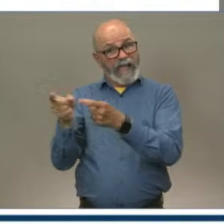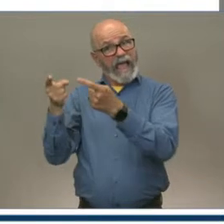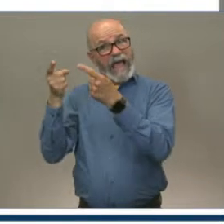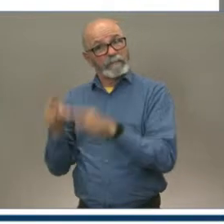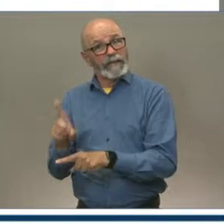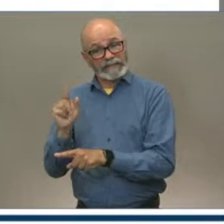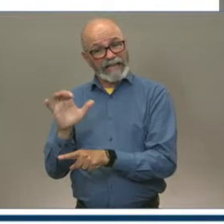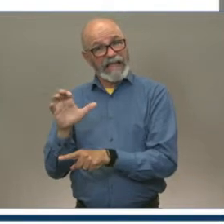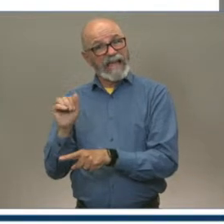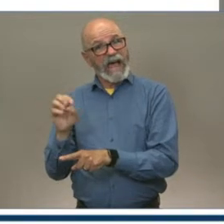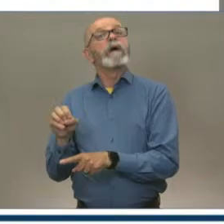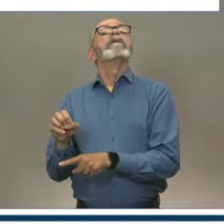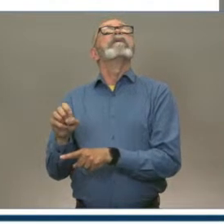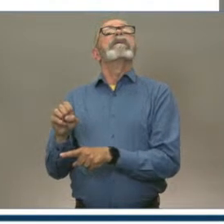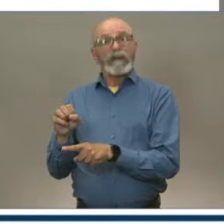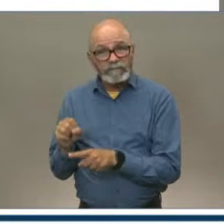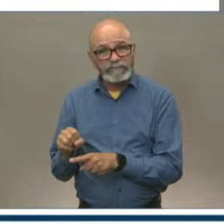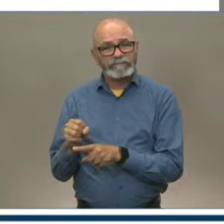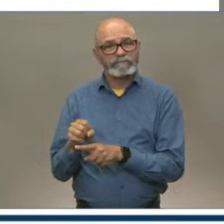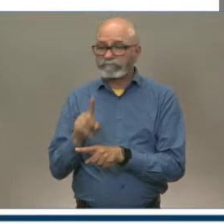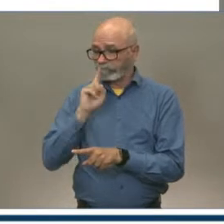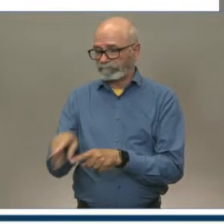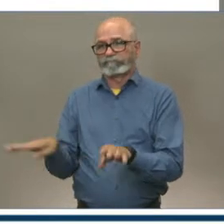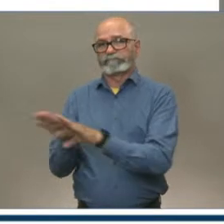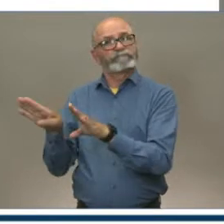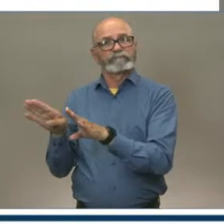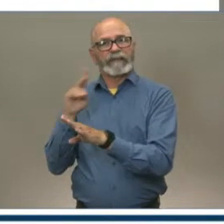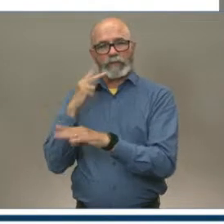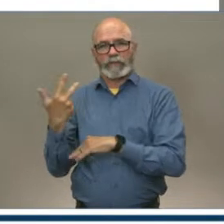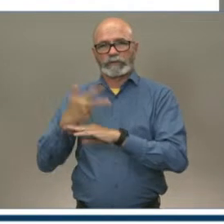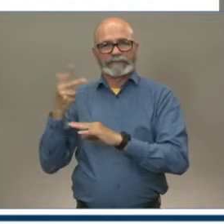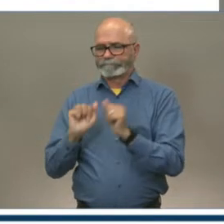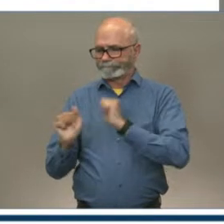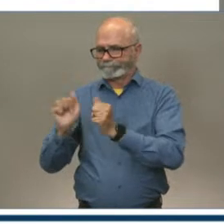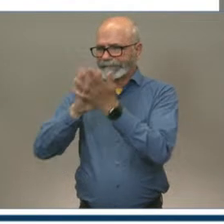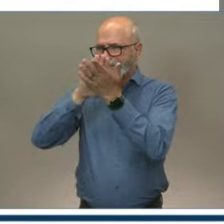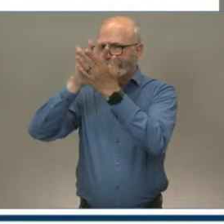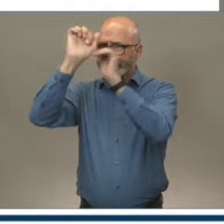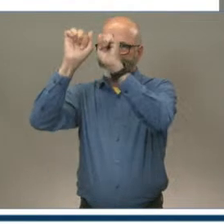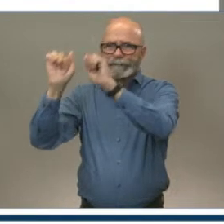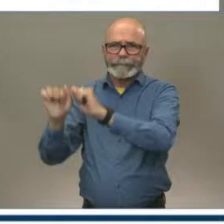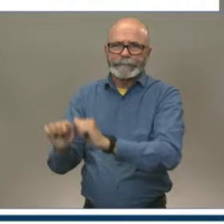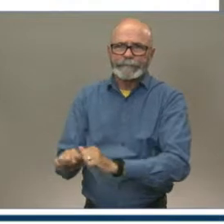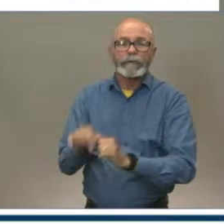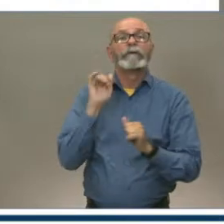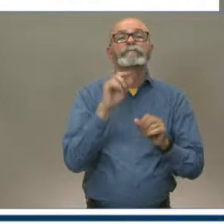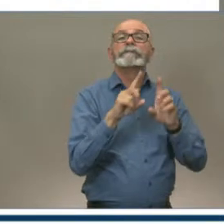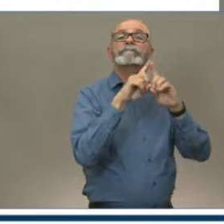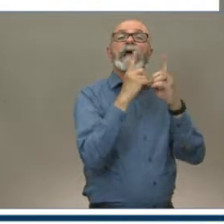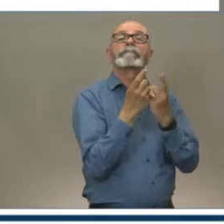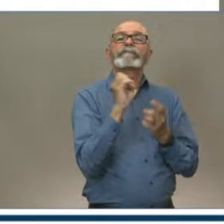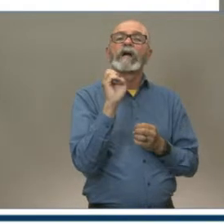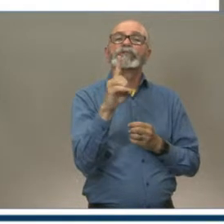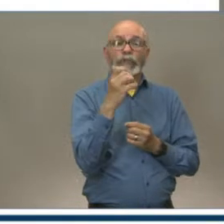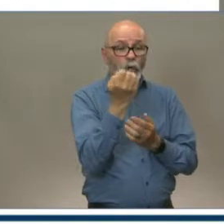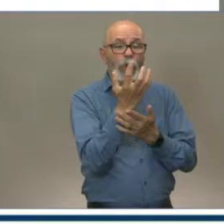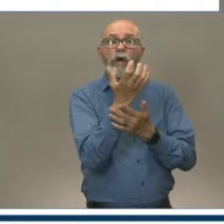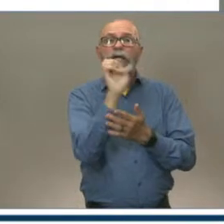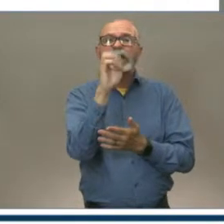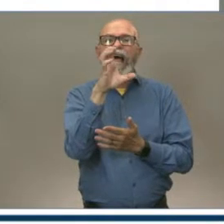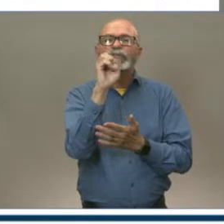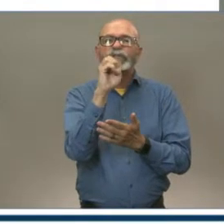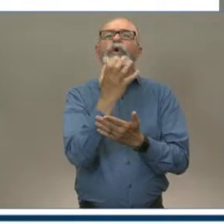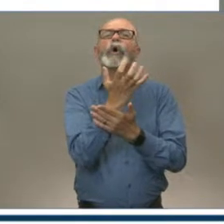individual daycares are closed down generally for 3 days, and I know the Department of Education Early Childhood Development is working on how they support